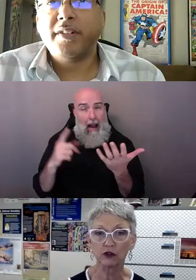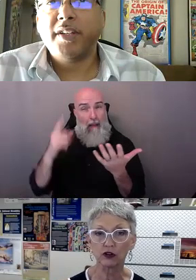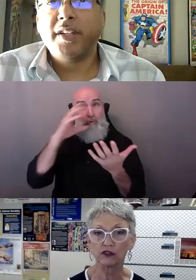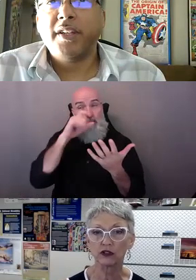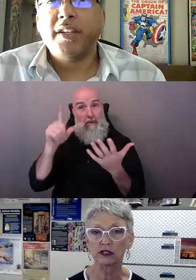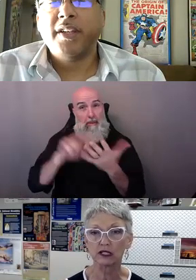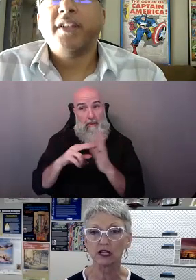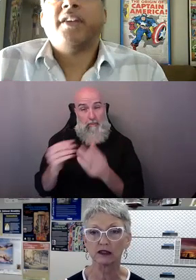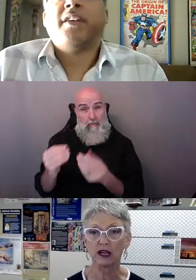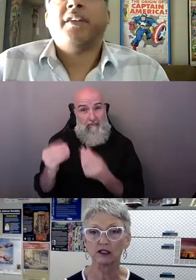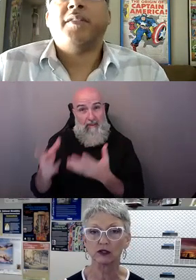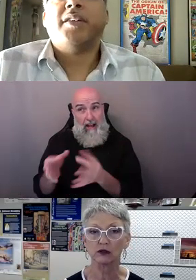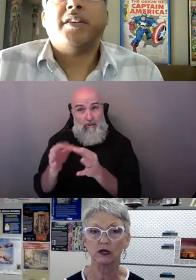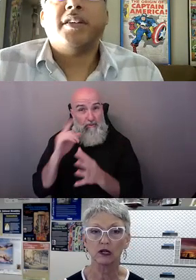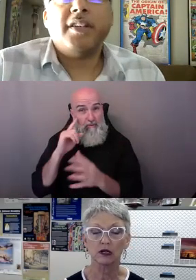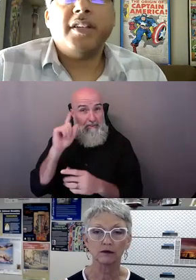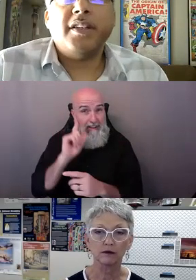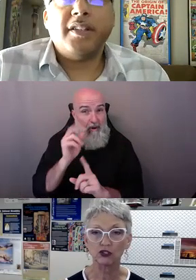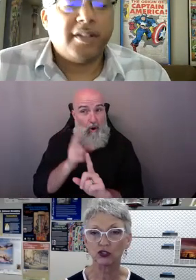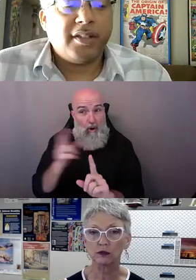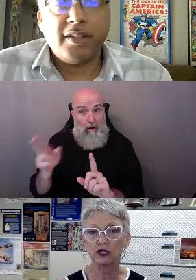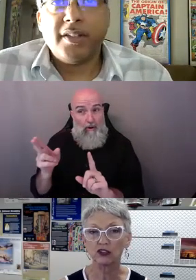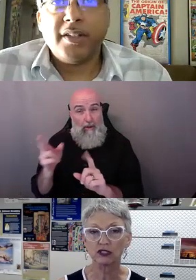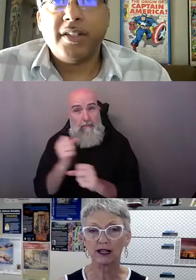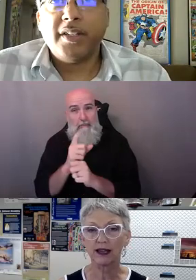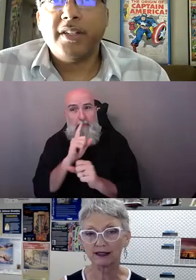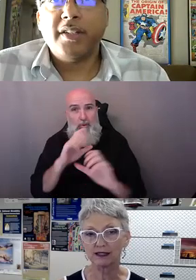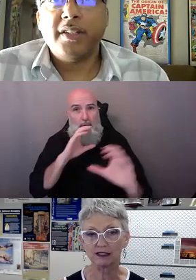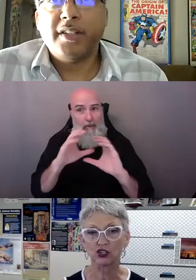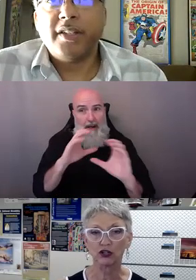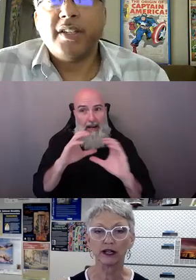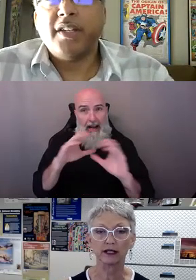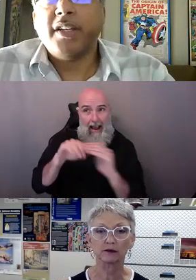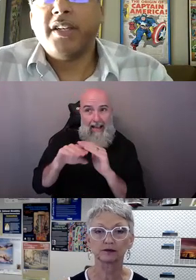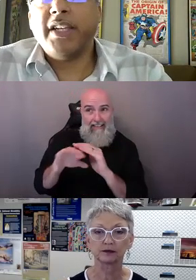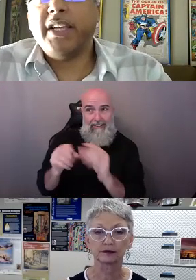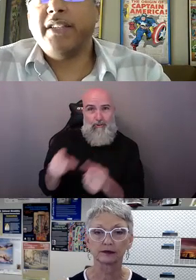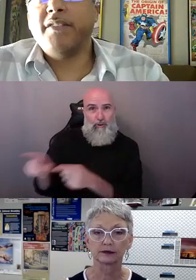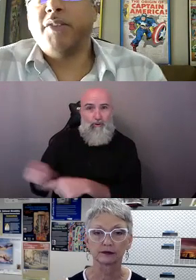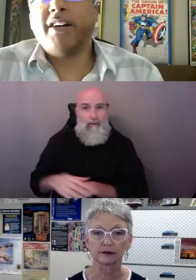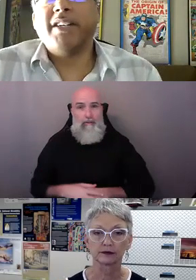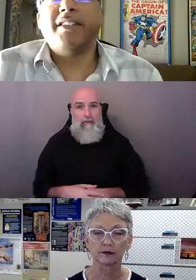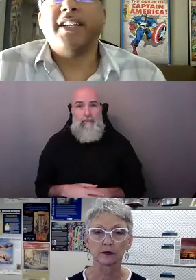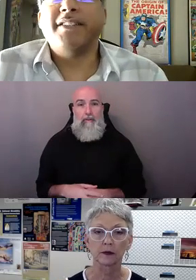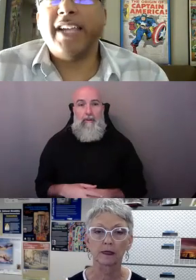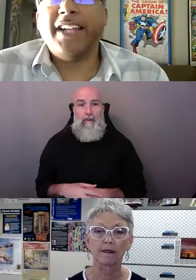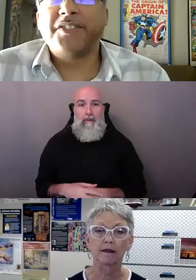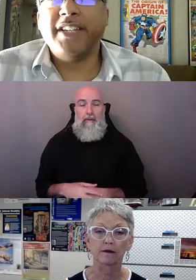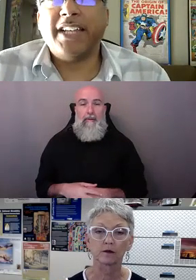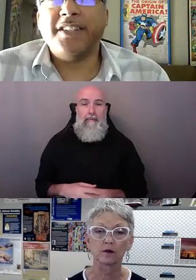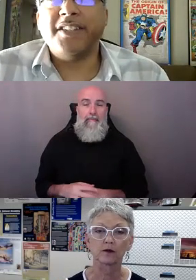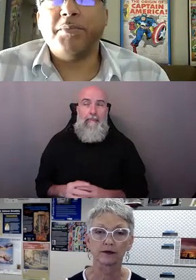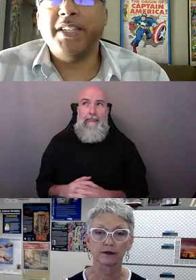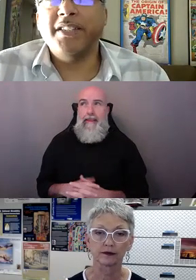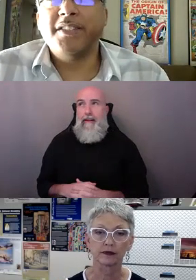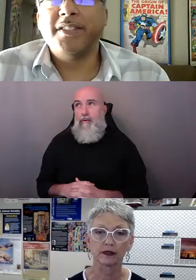that are deaf or hard of hearing, things like that, to make sure communication access is occurring? The answer to